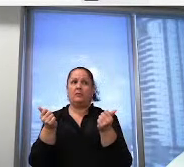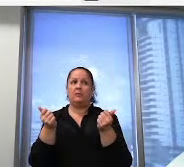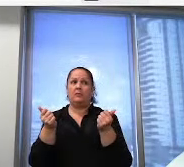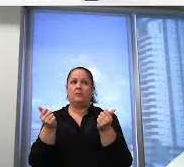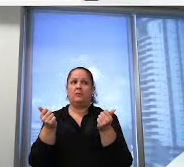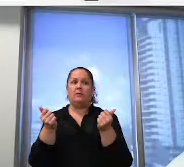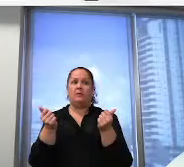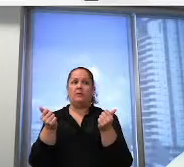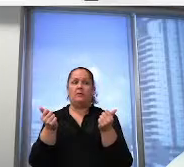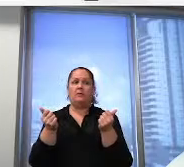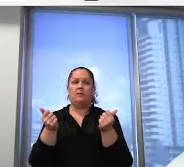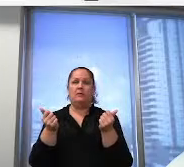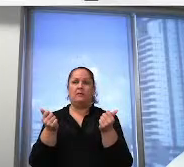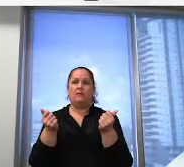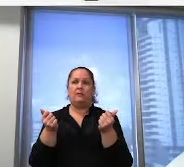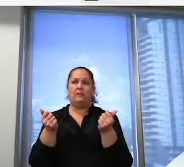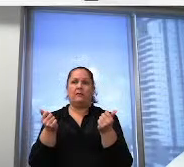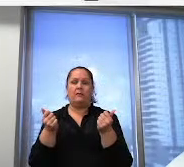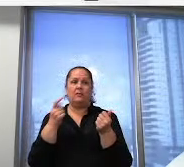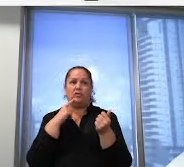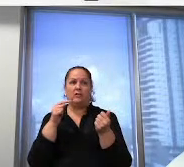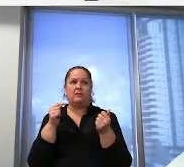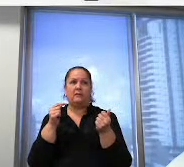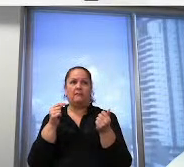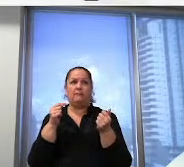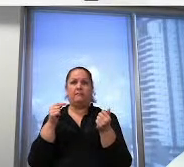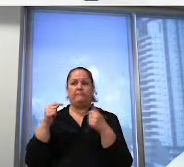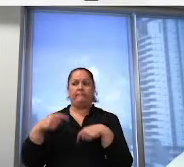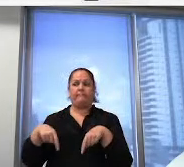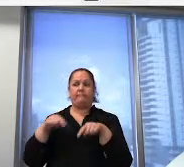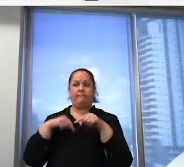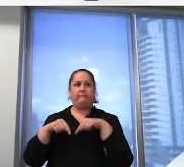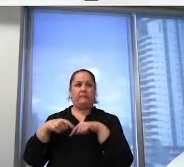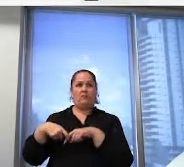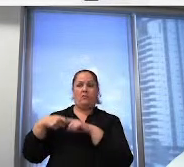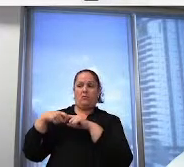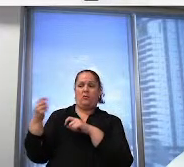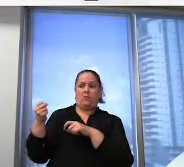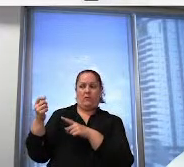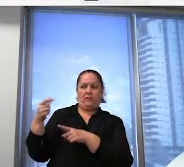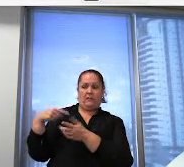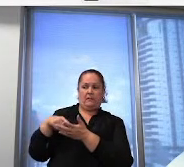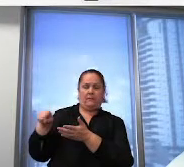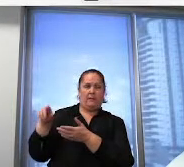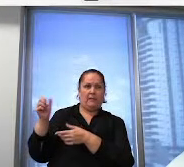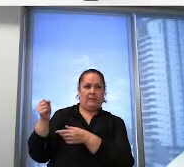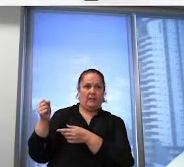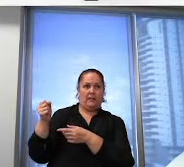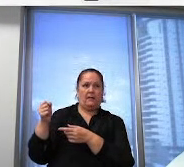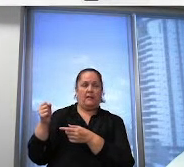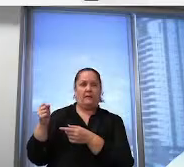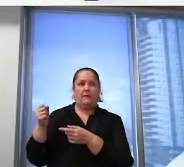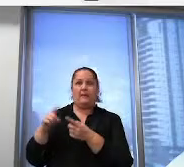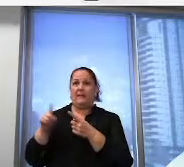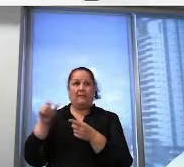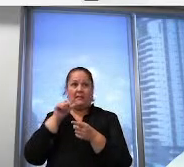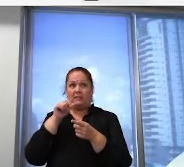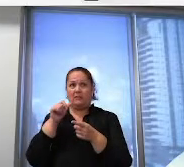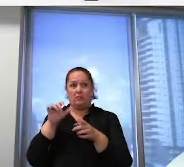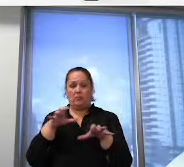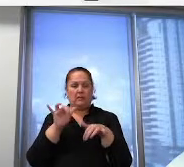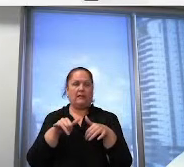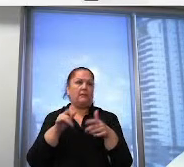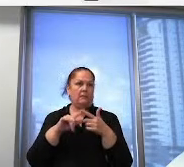Gives us a step back up in getting vendors paid But if the problem is not resolved, we will just start